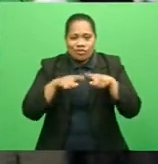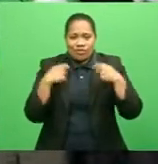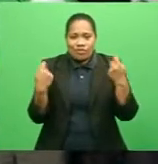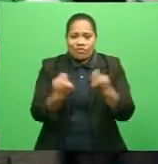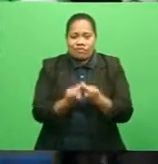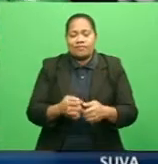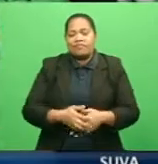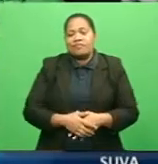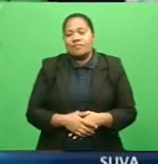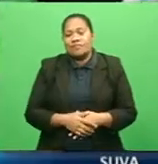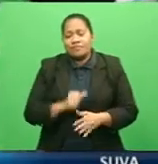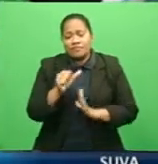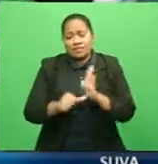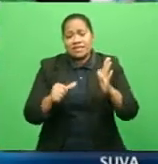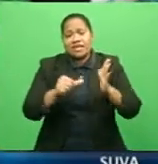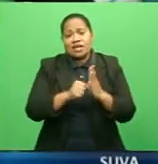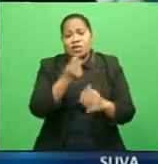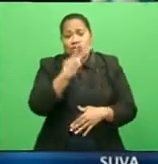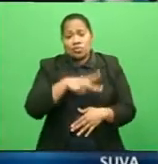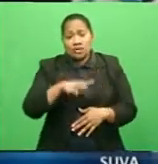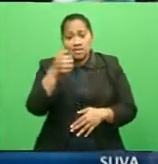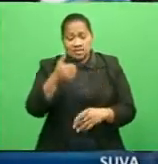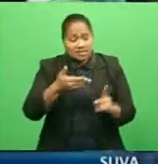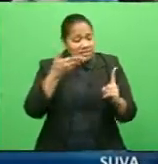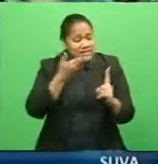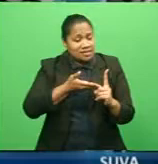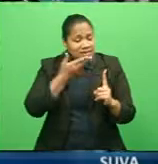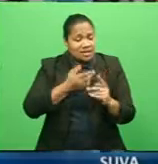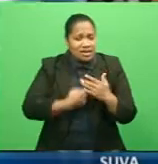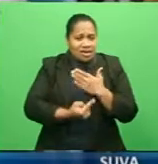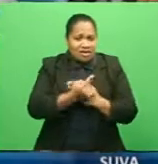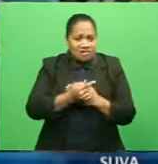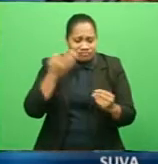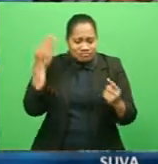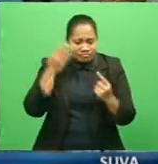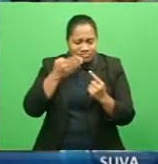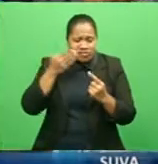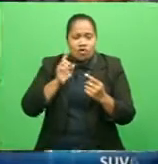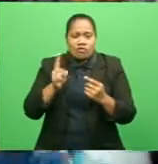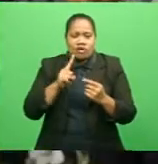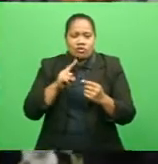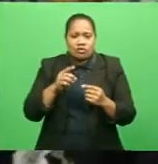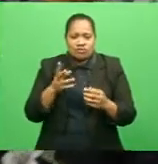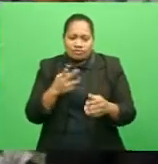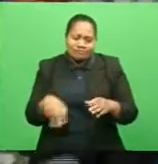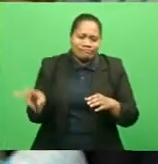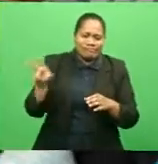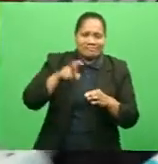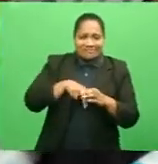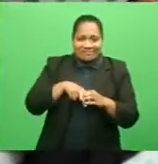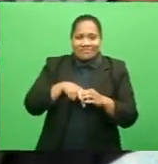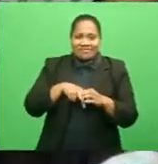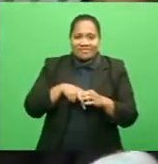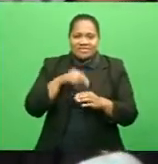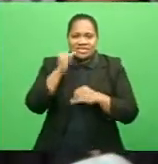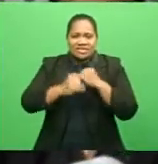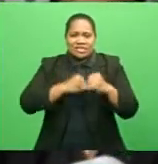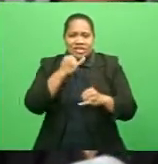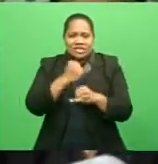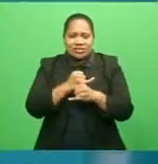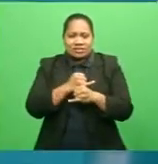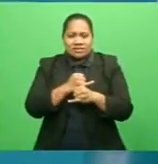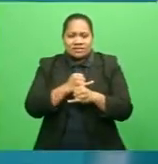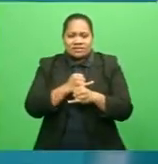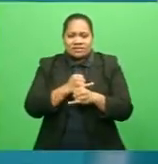The 26-year-old aims to secure a World Boxing Organization or International Boxing Association sanctioned